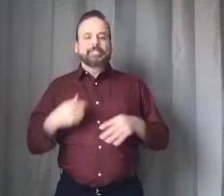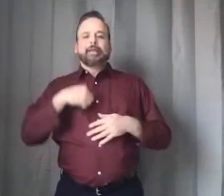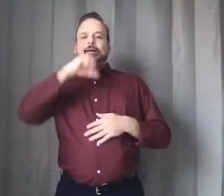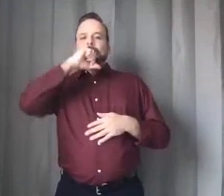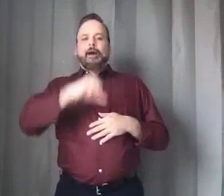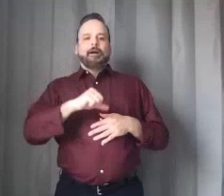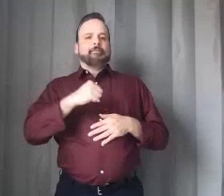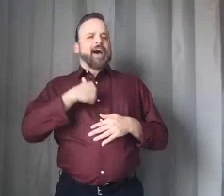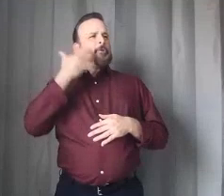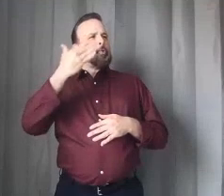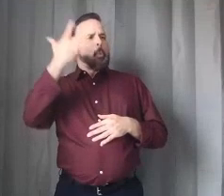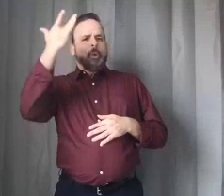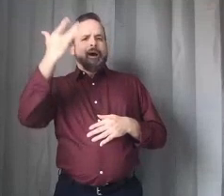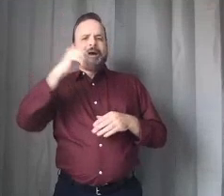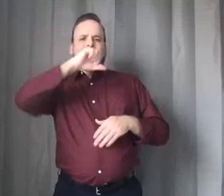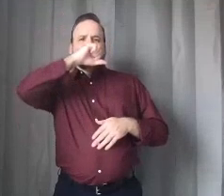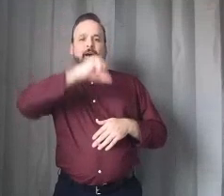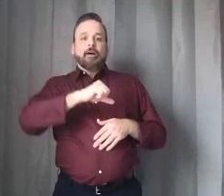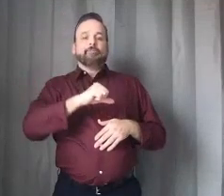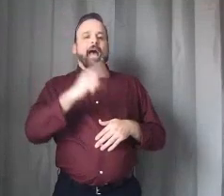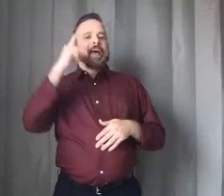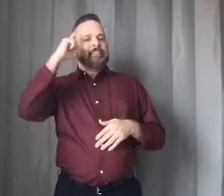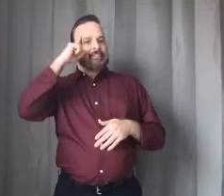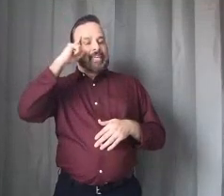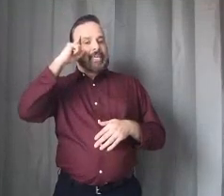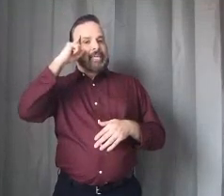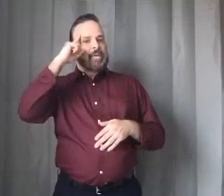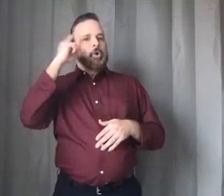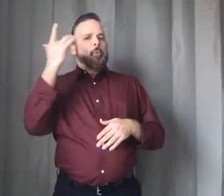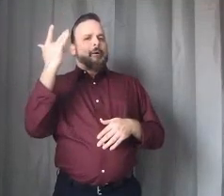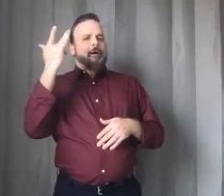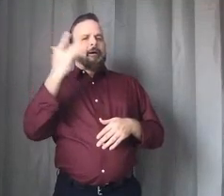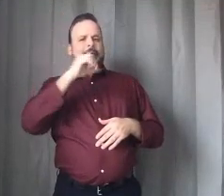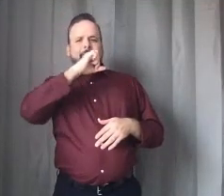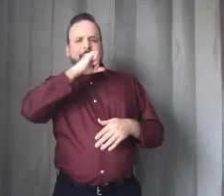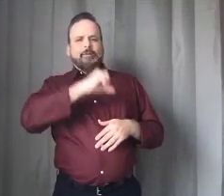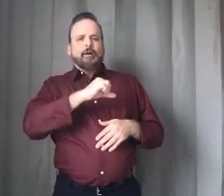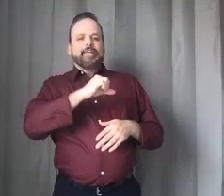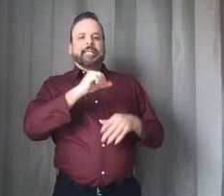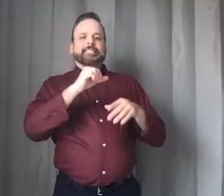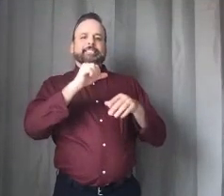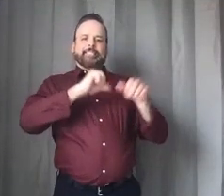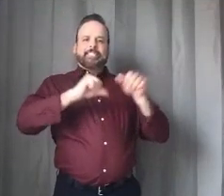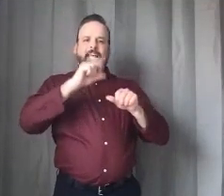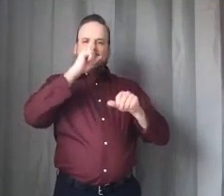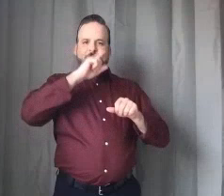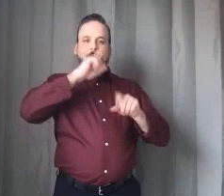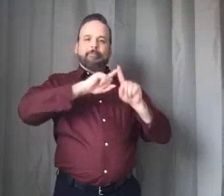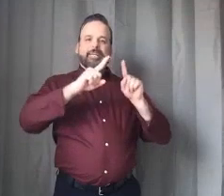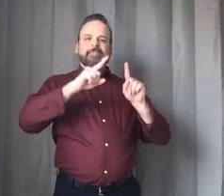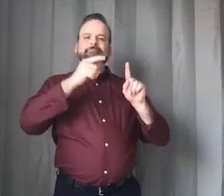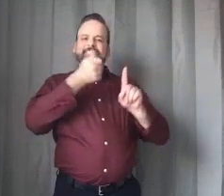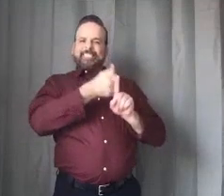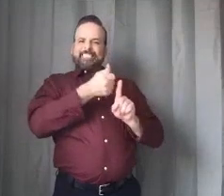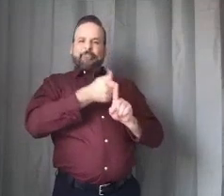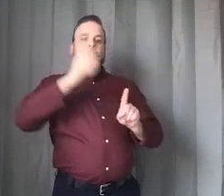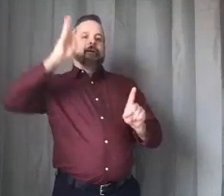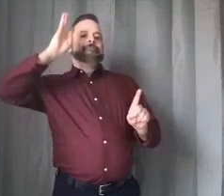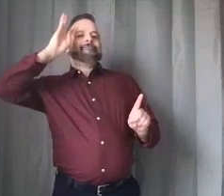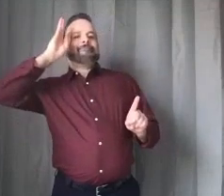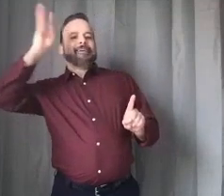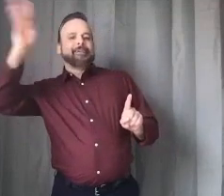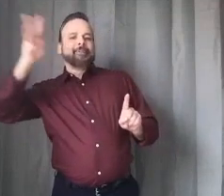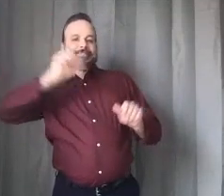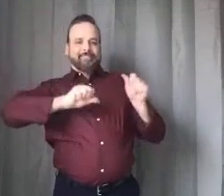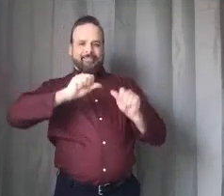I don't know what it was that I loved about it so much. I think what it is that it's sci-fi, but it's like a fantasy sci-fi kind of thing. So I